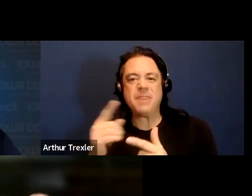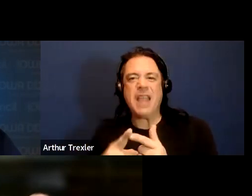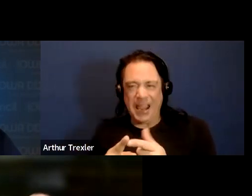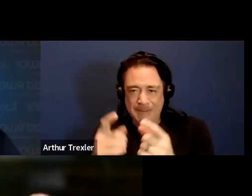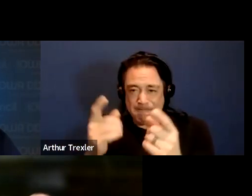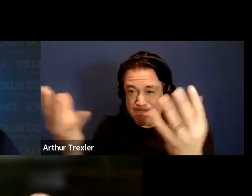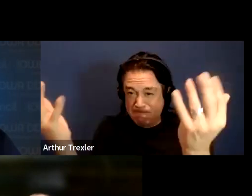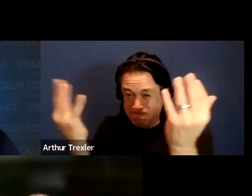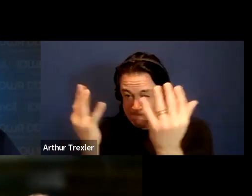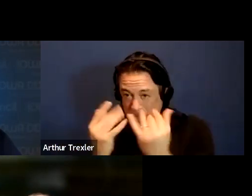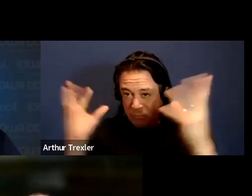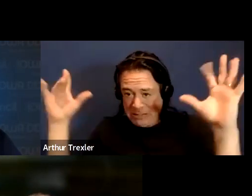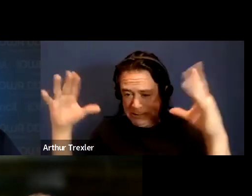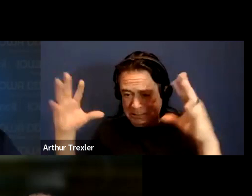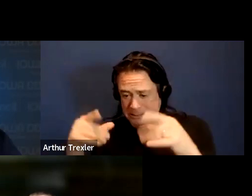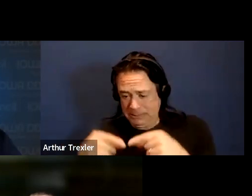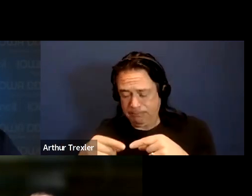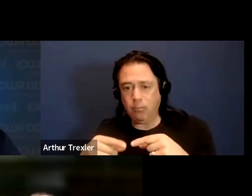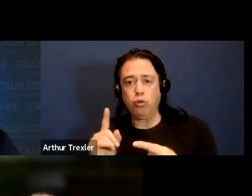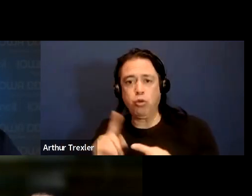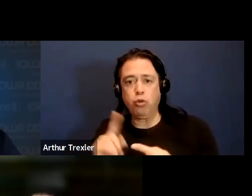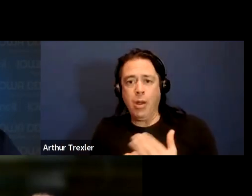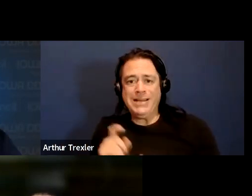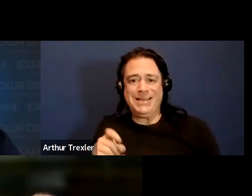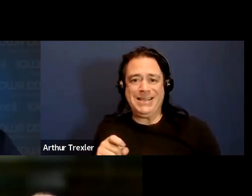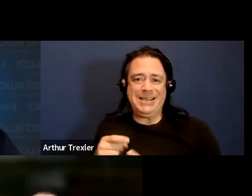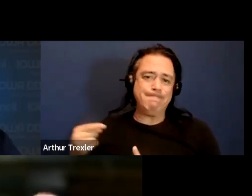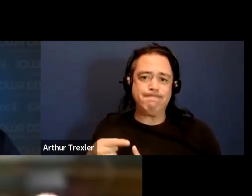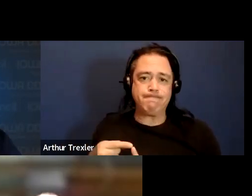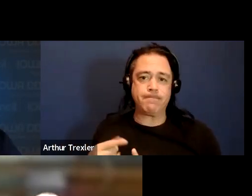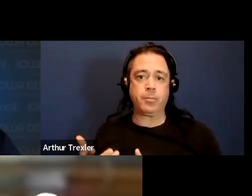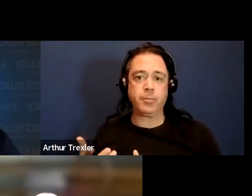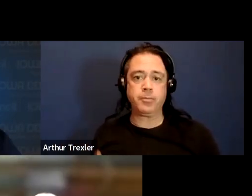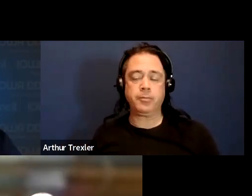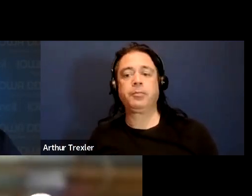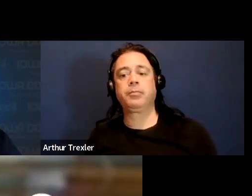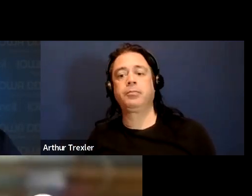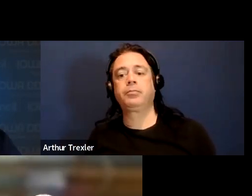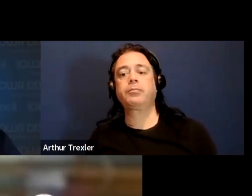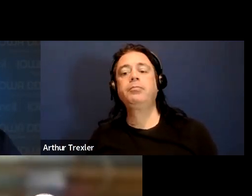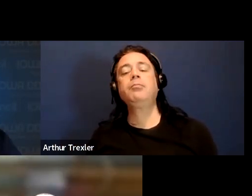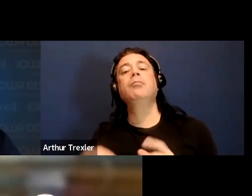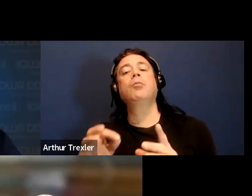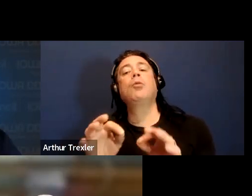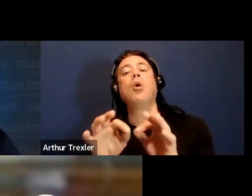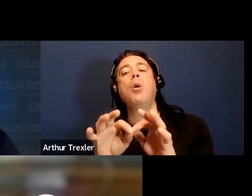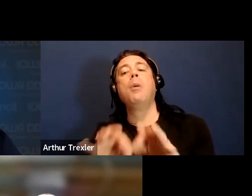to what needs to be delivered as a proposed solution. And it's important that we